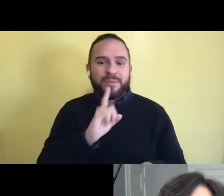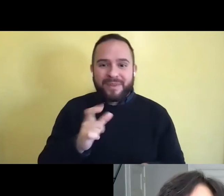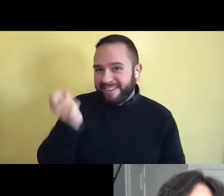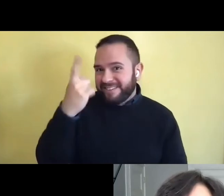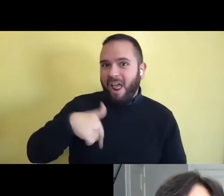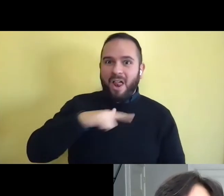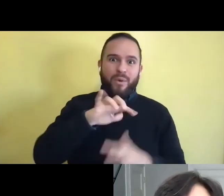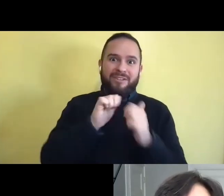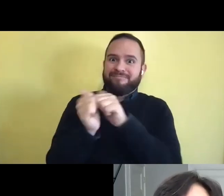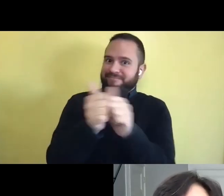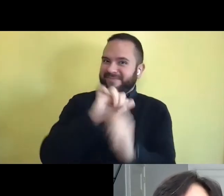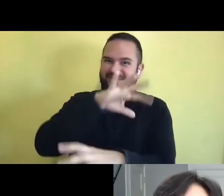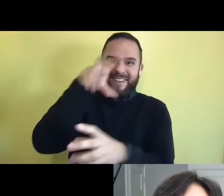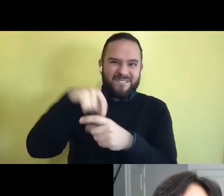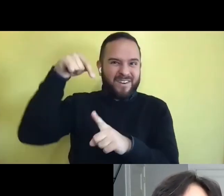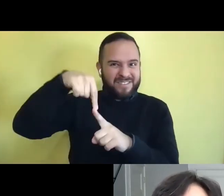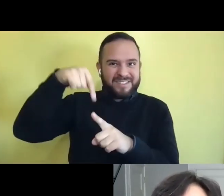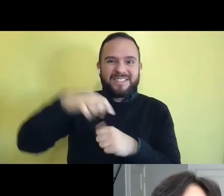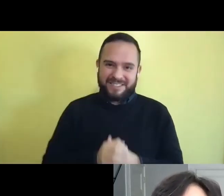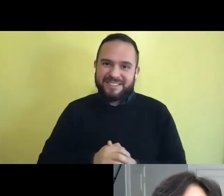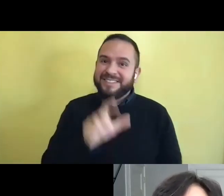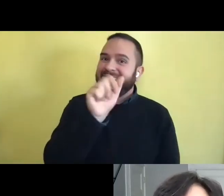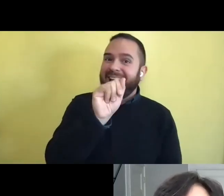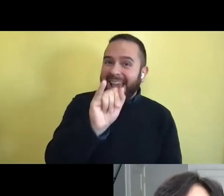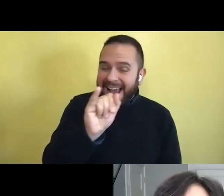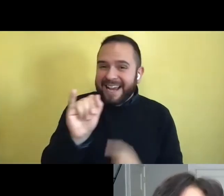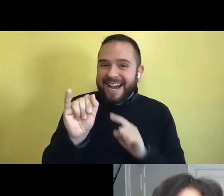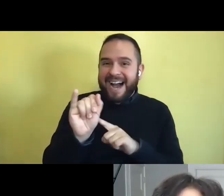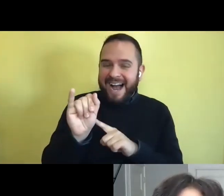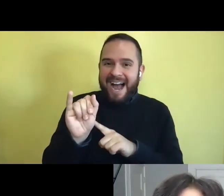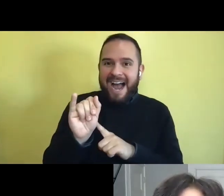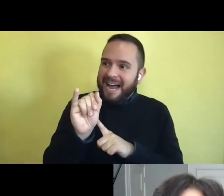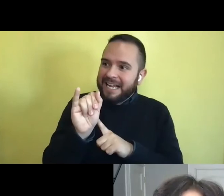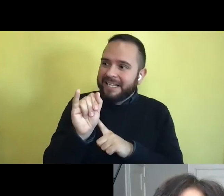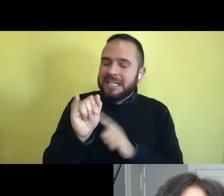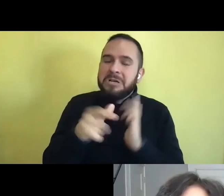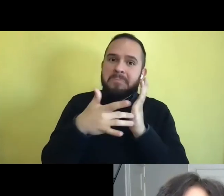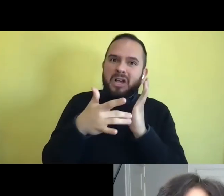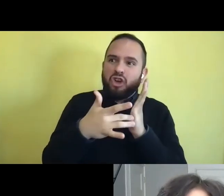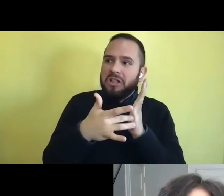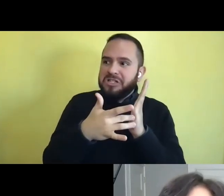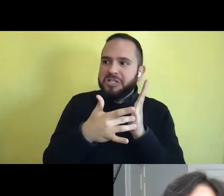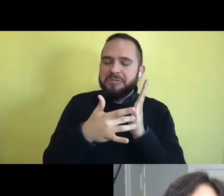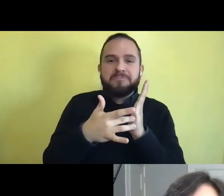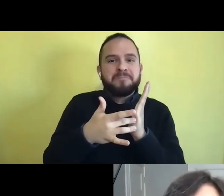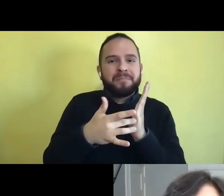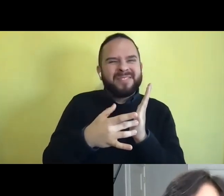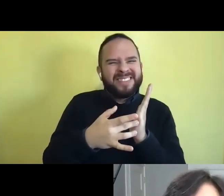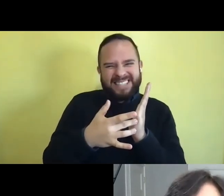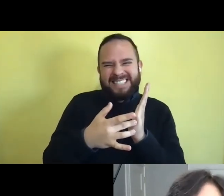speak. That AI as a technology absolutely needs the